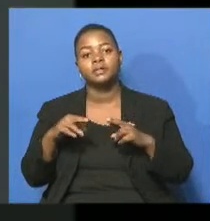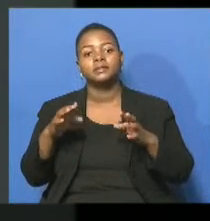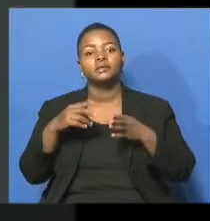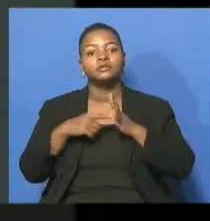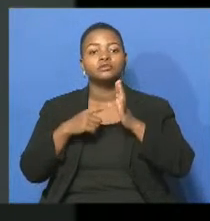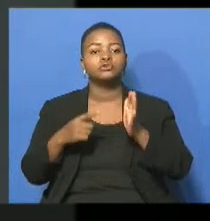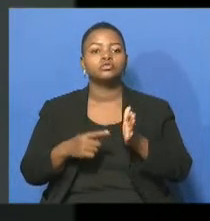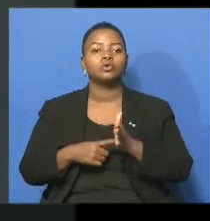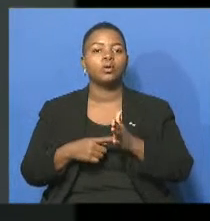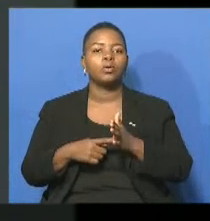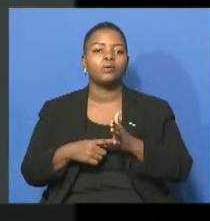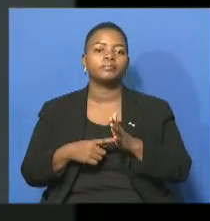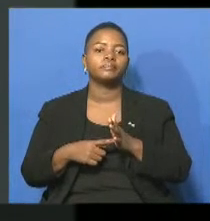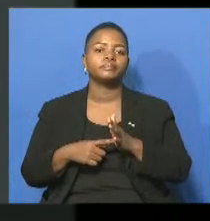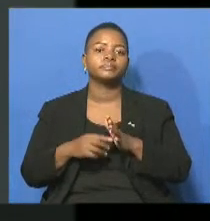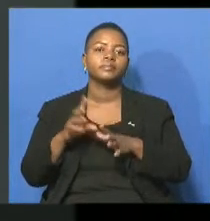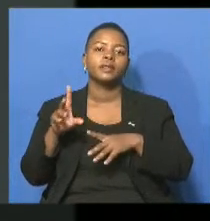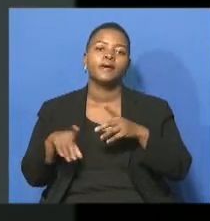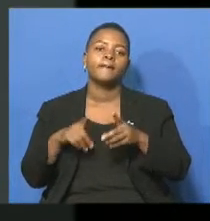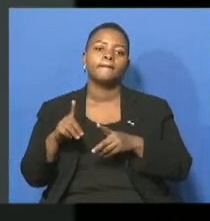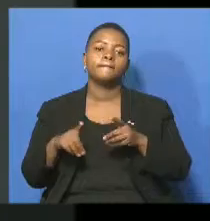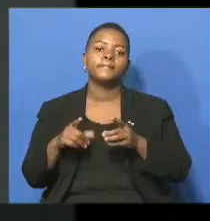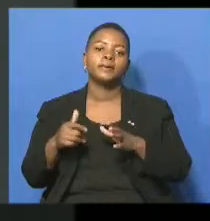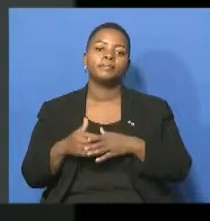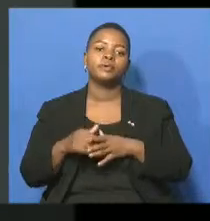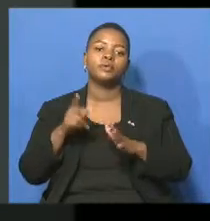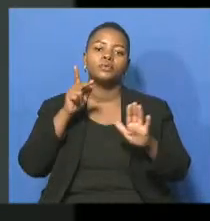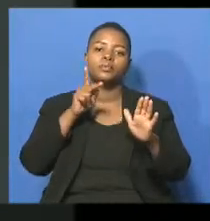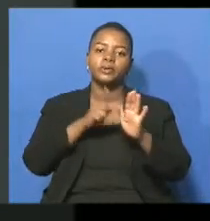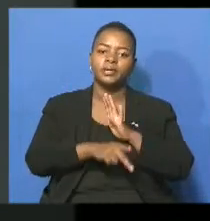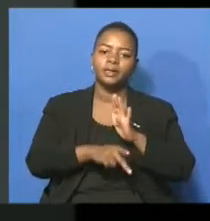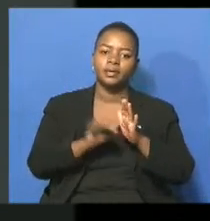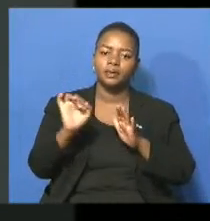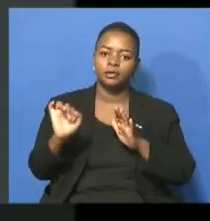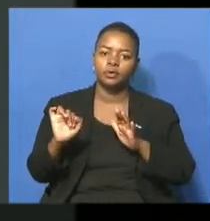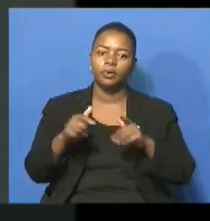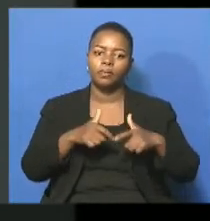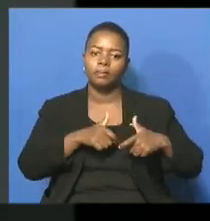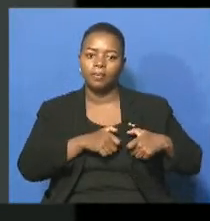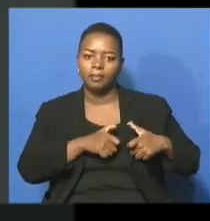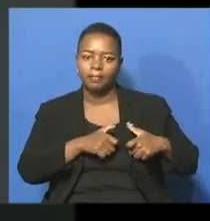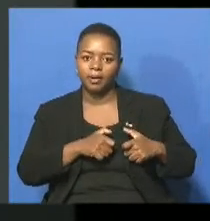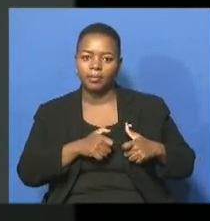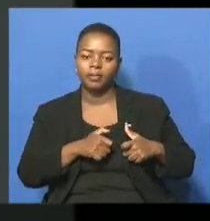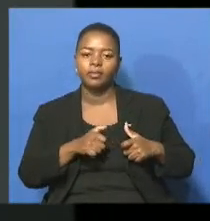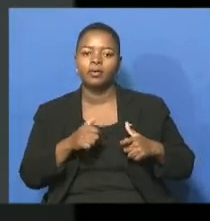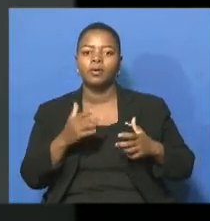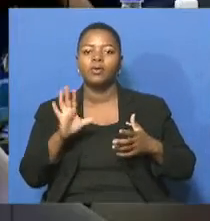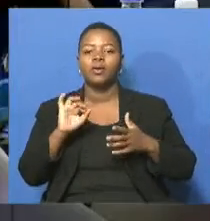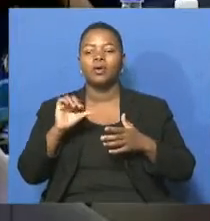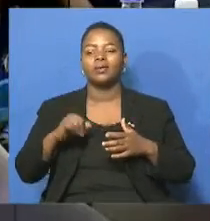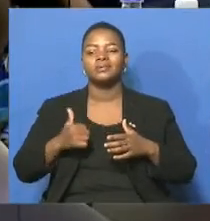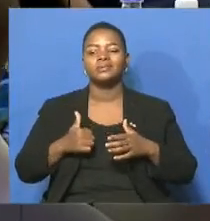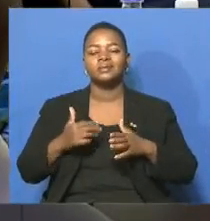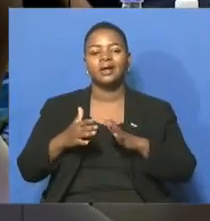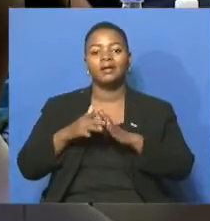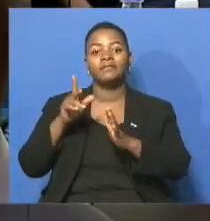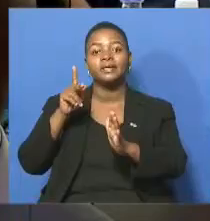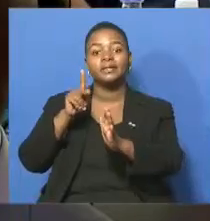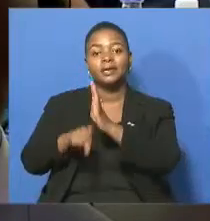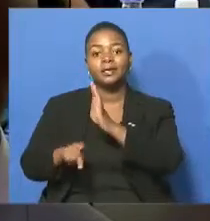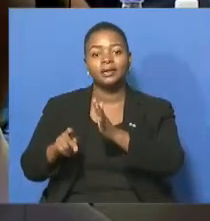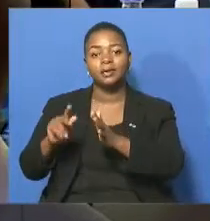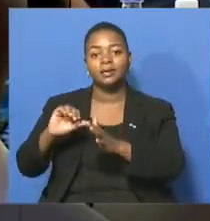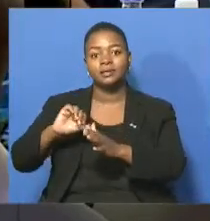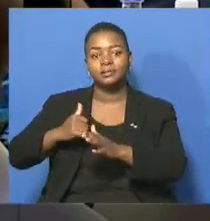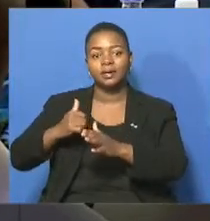shows persistently that people involved in murder of their partners and even in murder suicides, a lot of them would